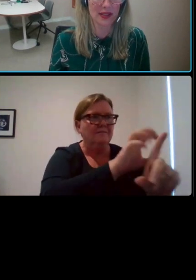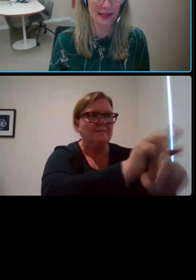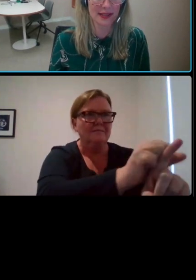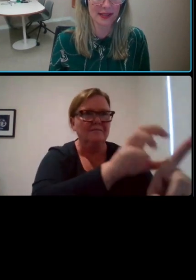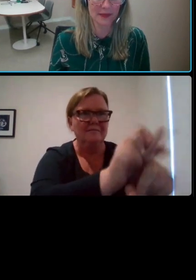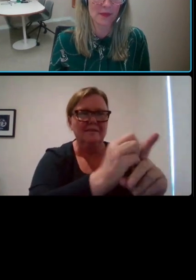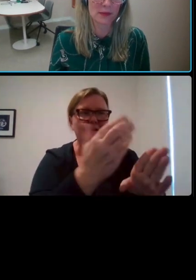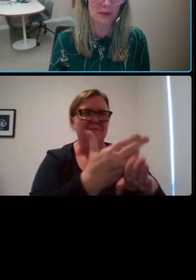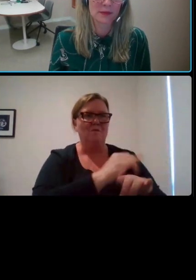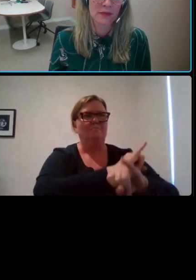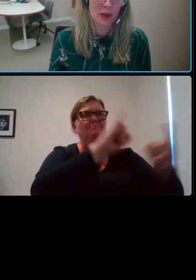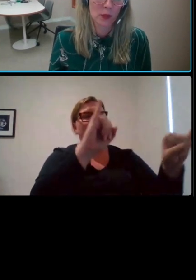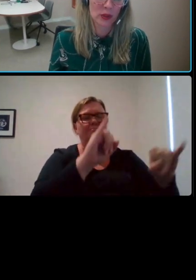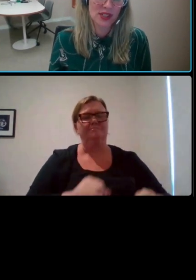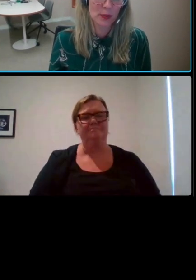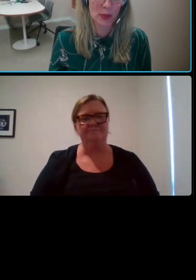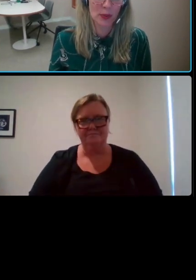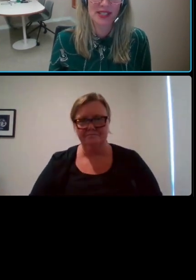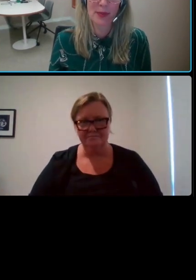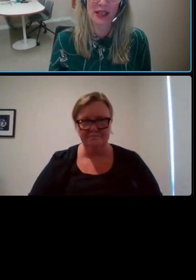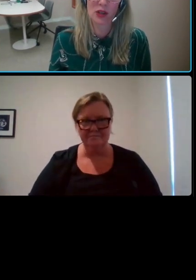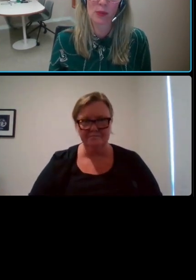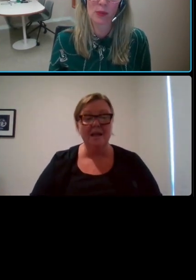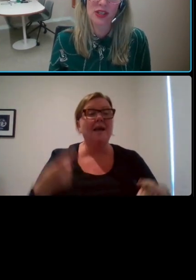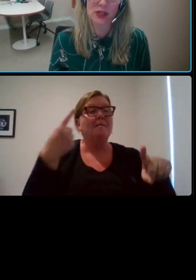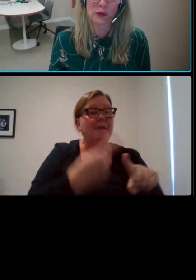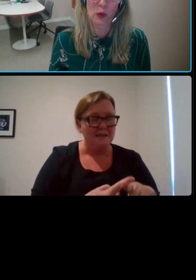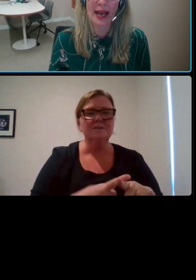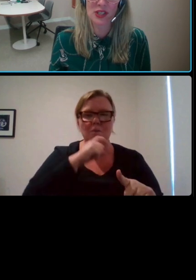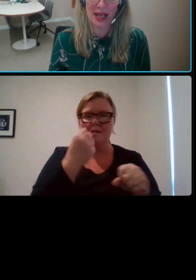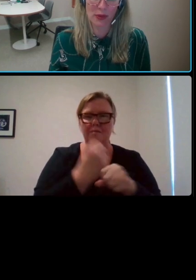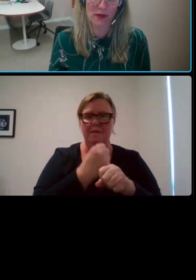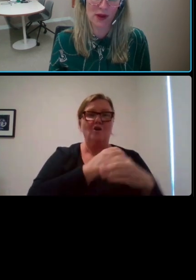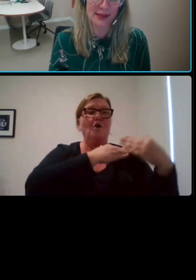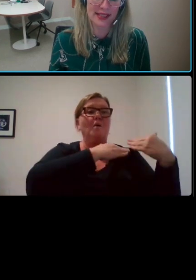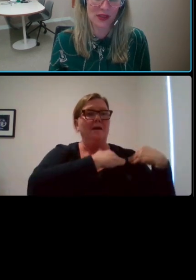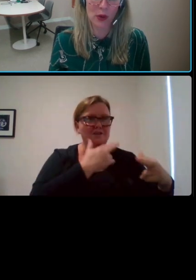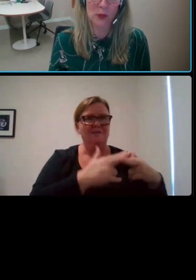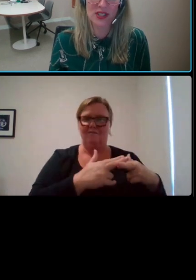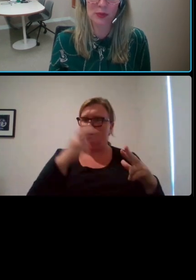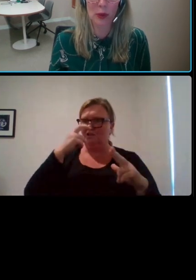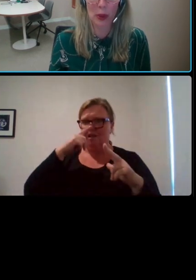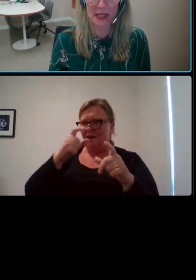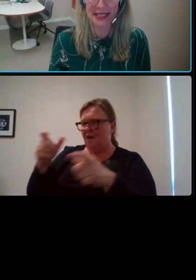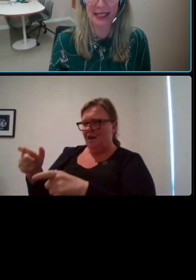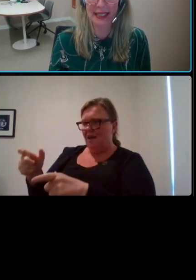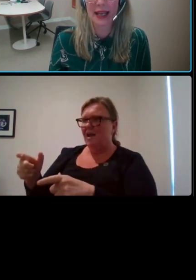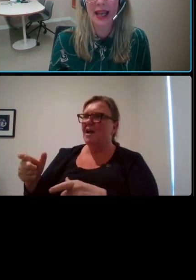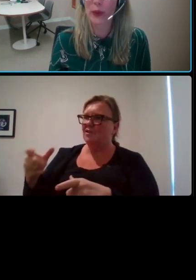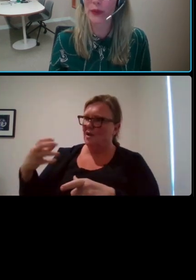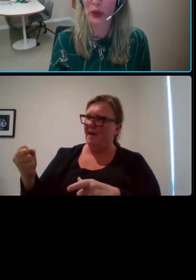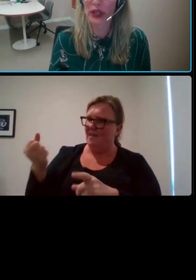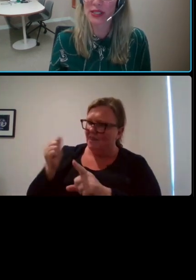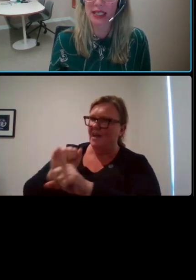incident occurs. We also propose to make it an obligation for aged care providers to have their own whistleblower